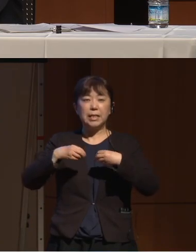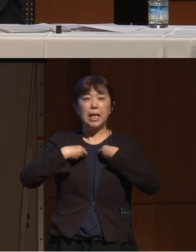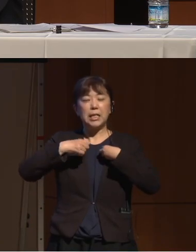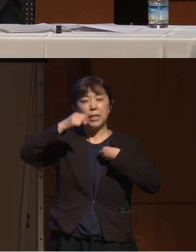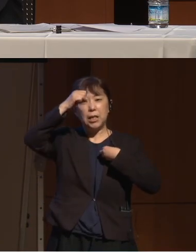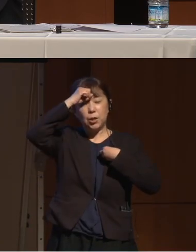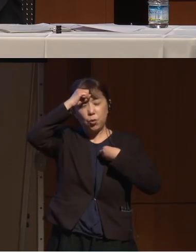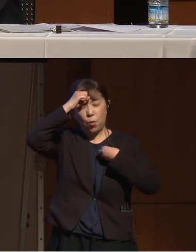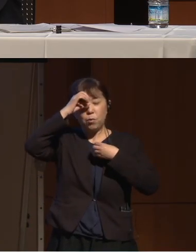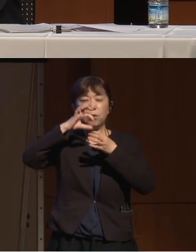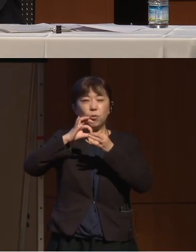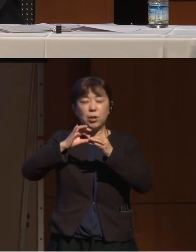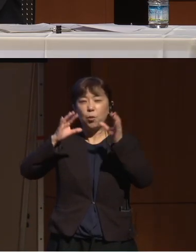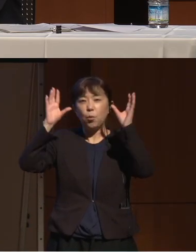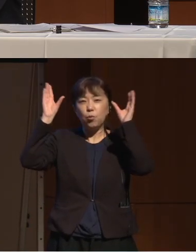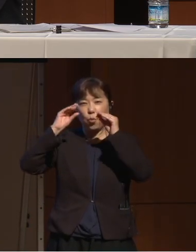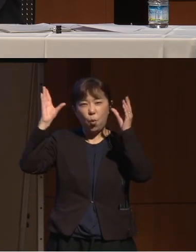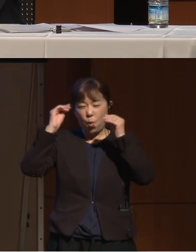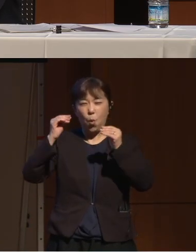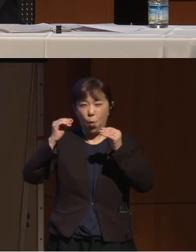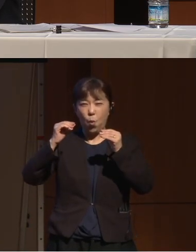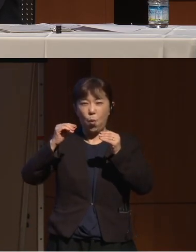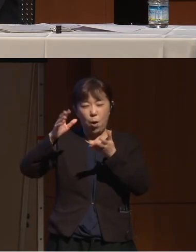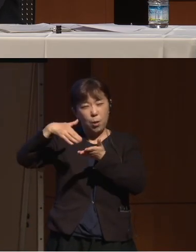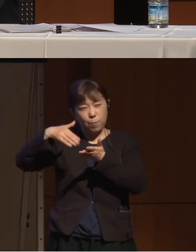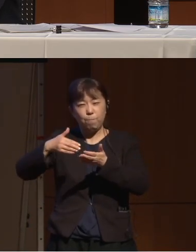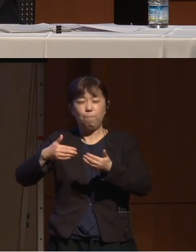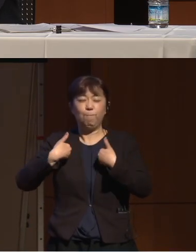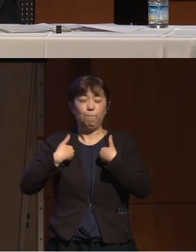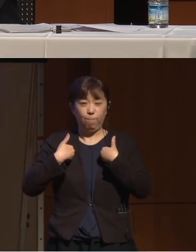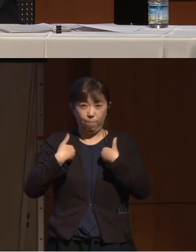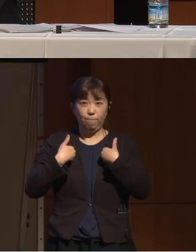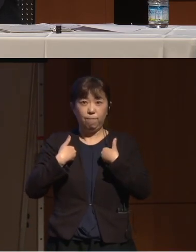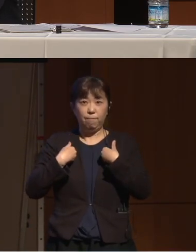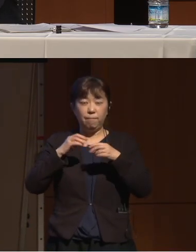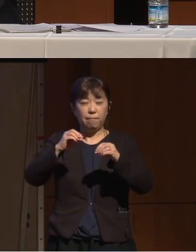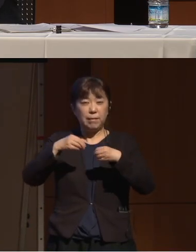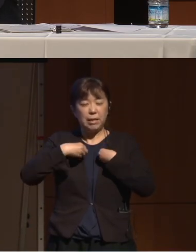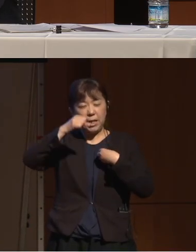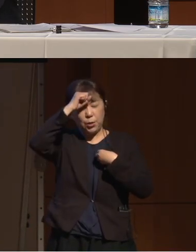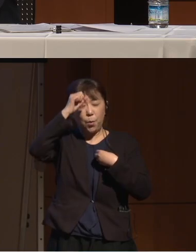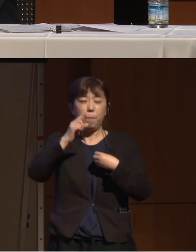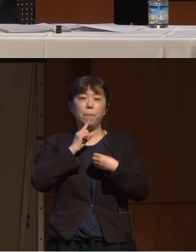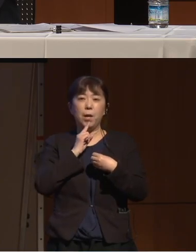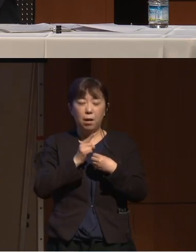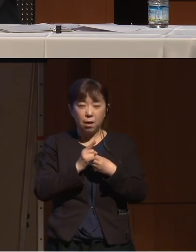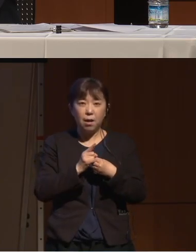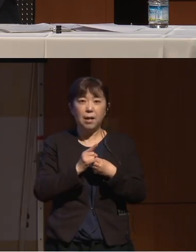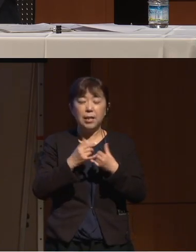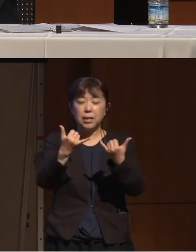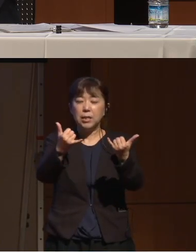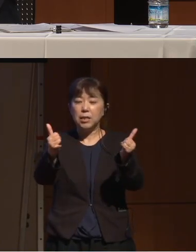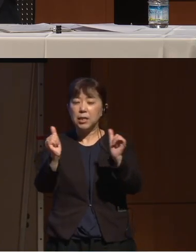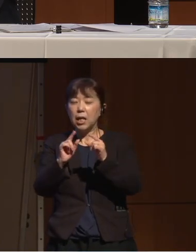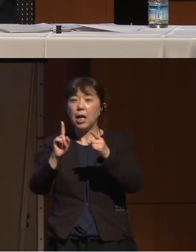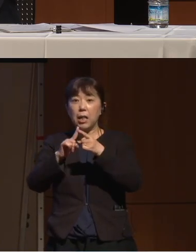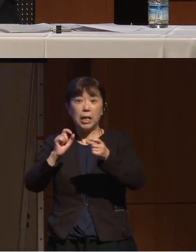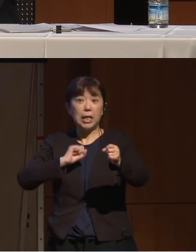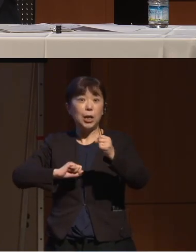And because infectious diseases are affected by social activity,